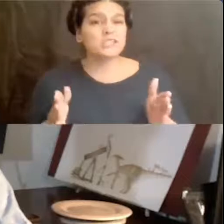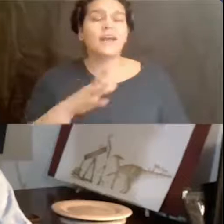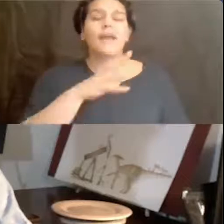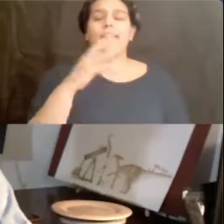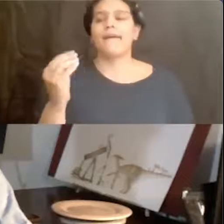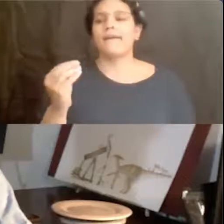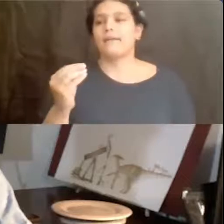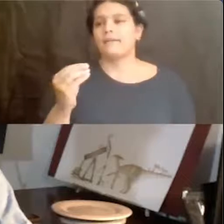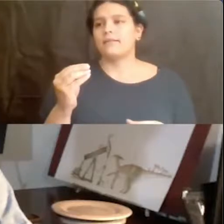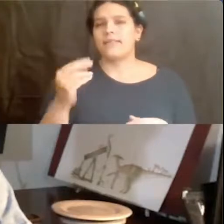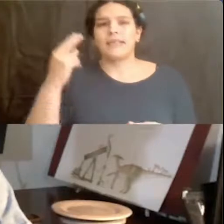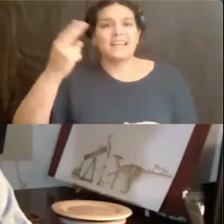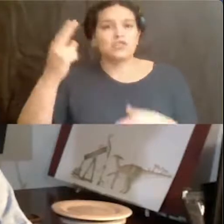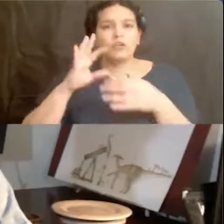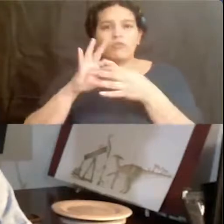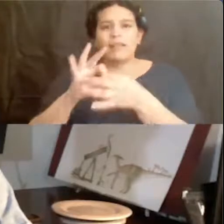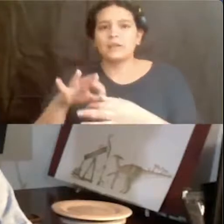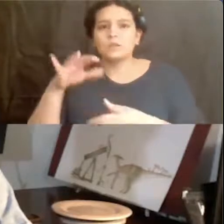what I